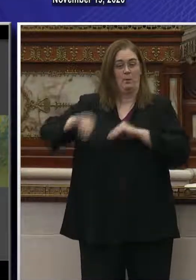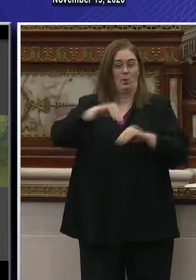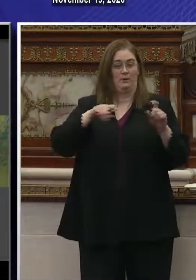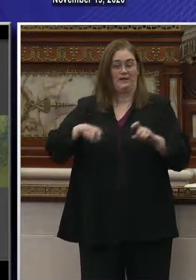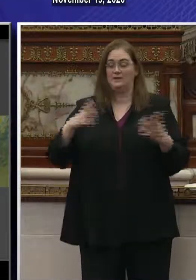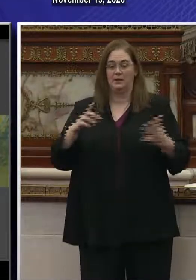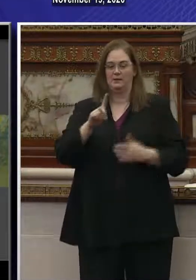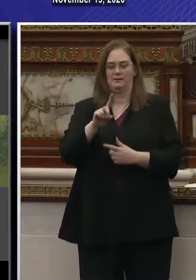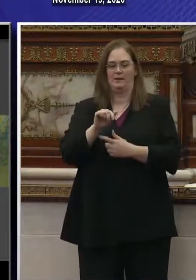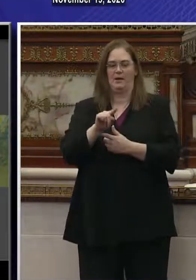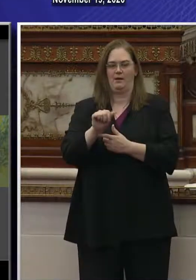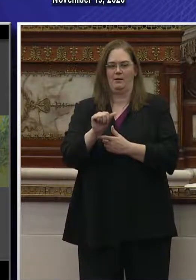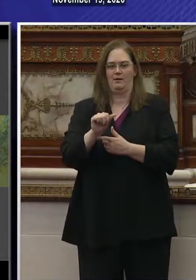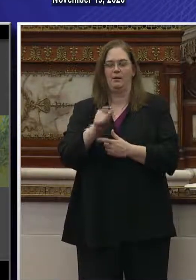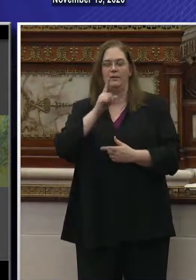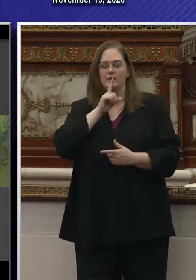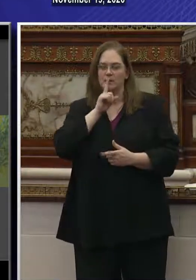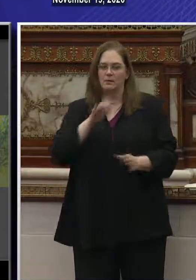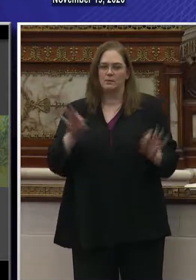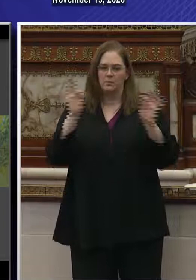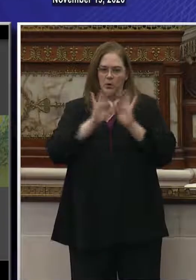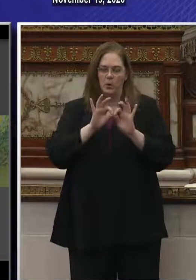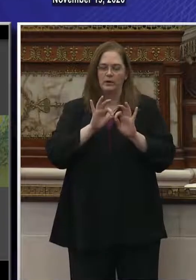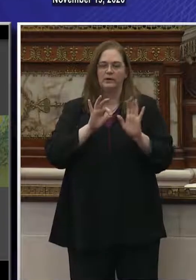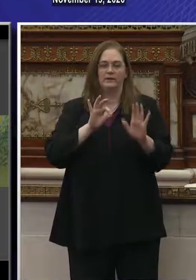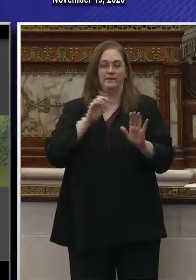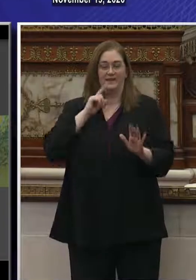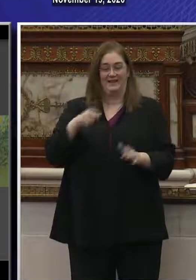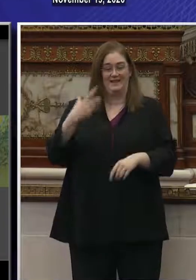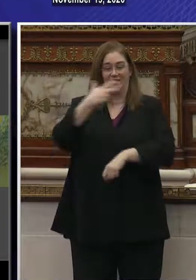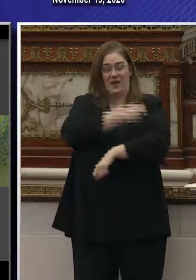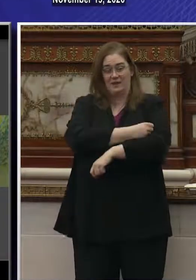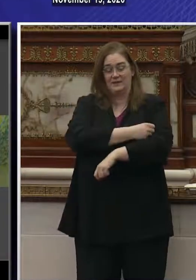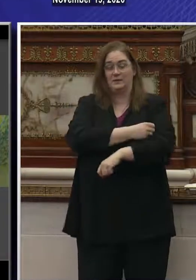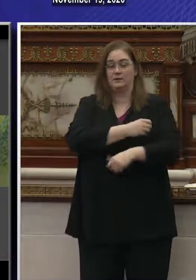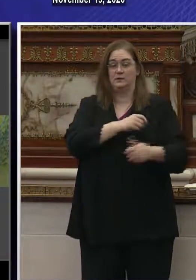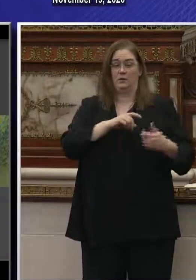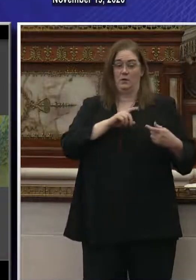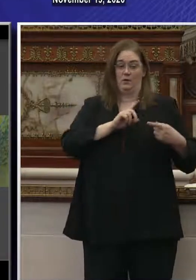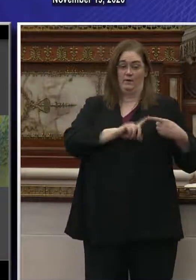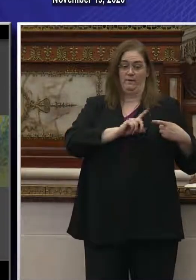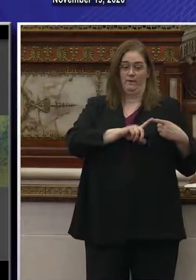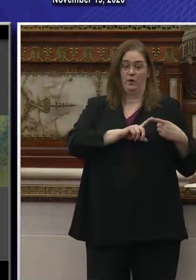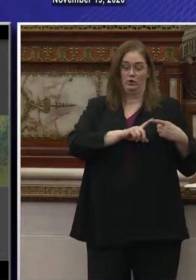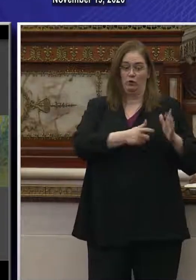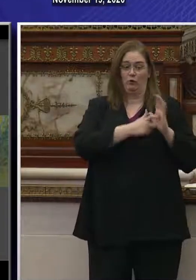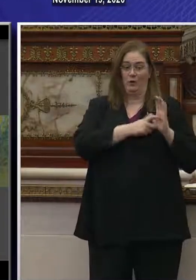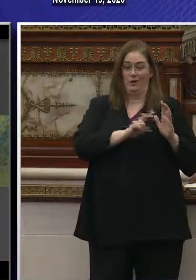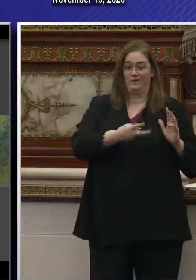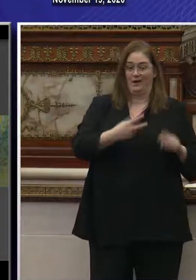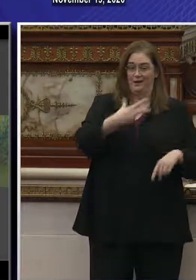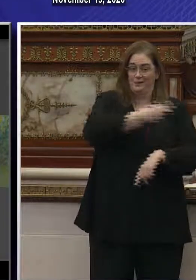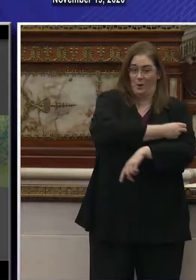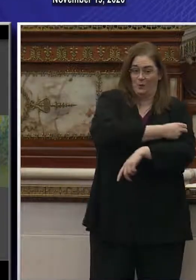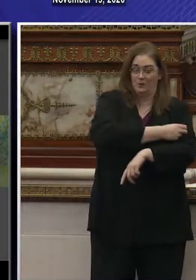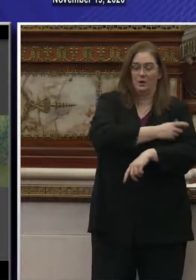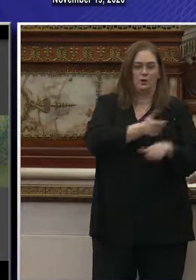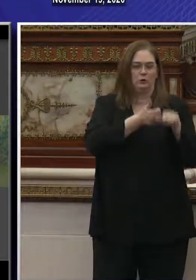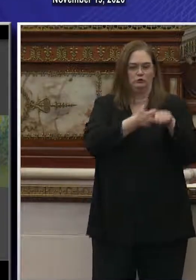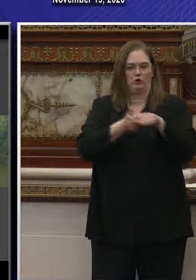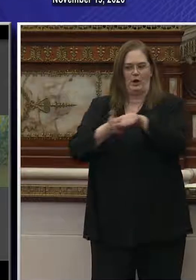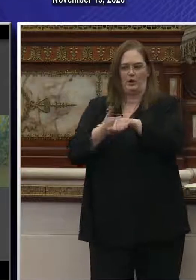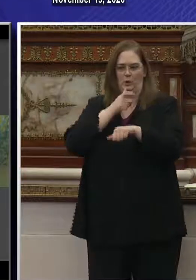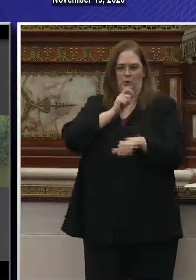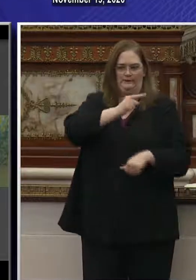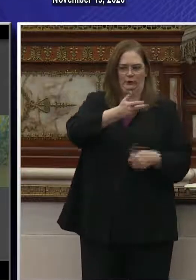is data. I think it's going to be really important, given that these vaccines both require another dose, so we have to track who's gotten